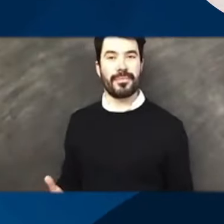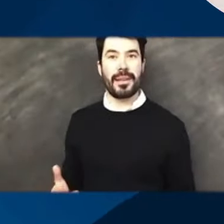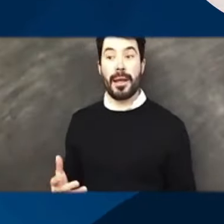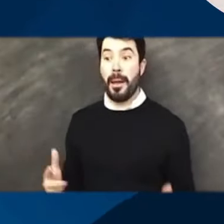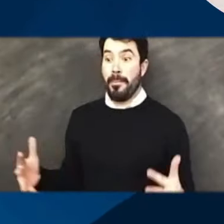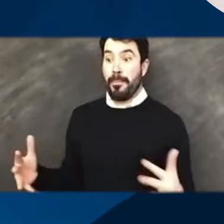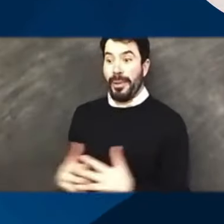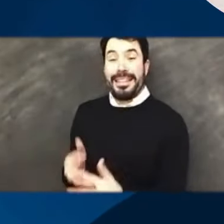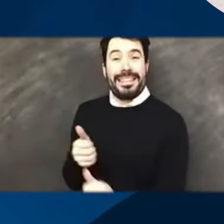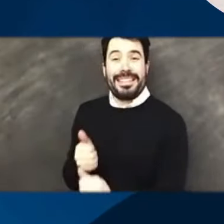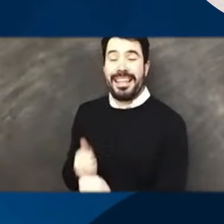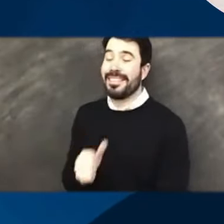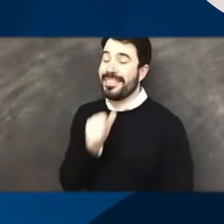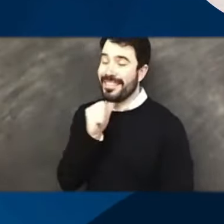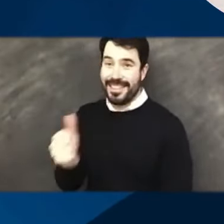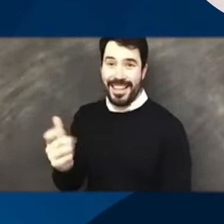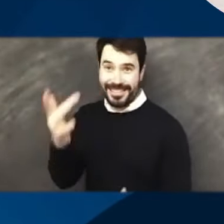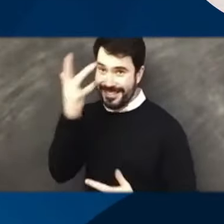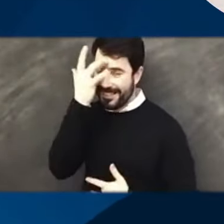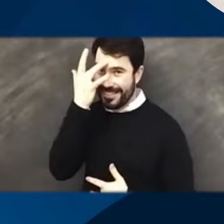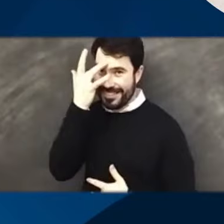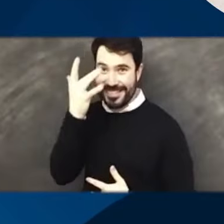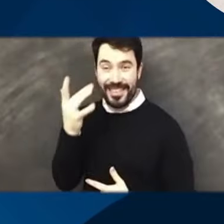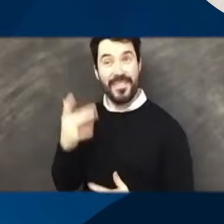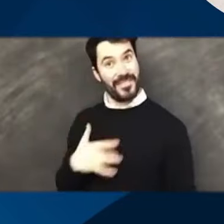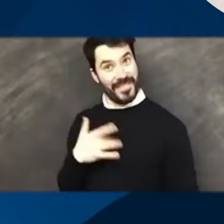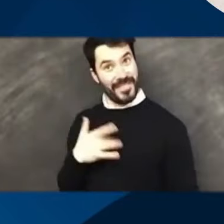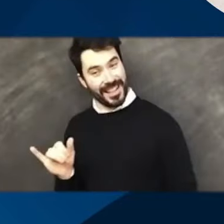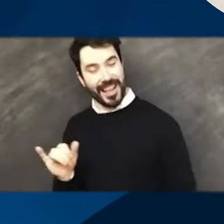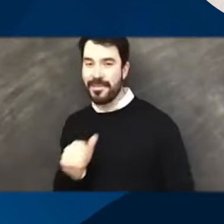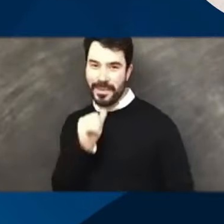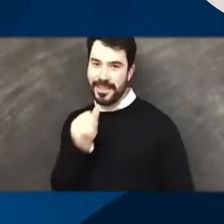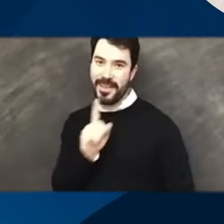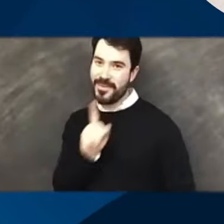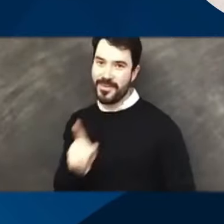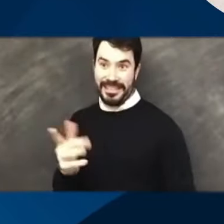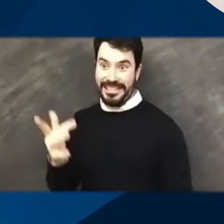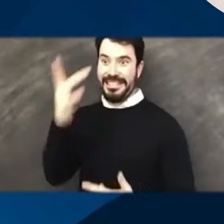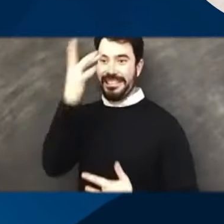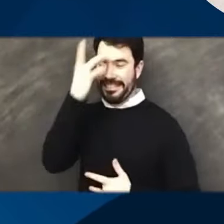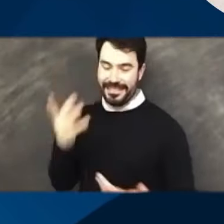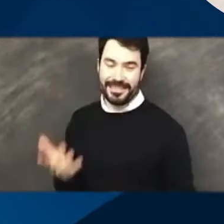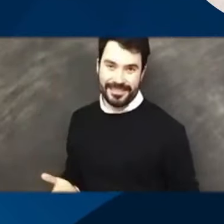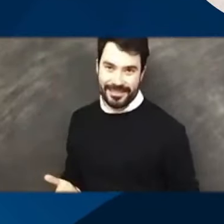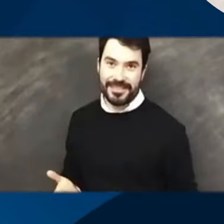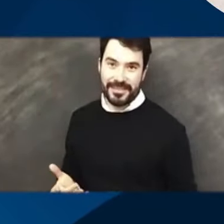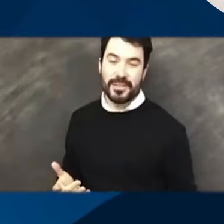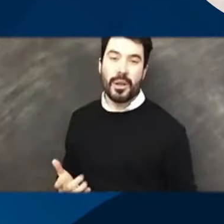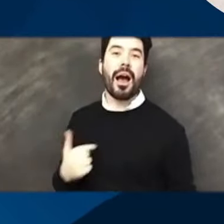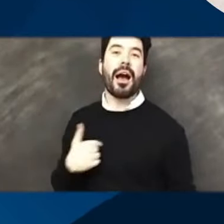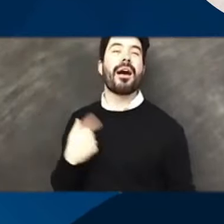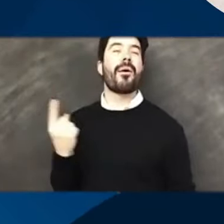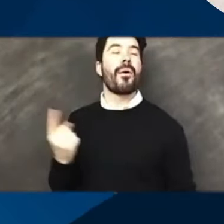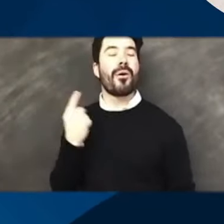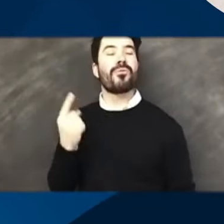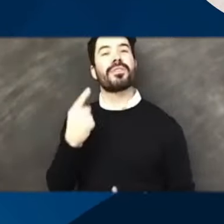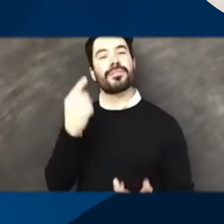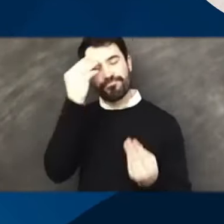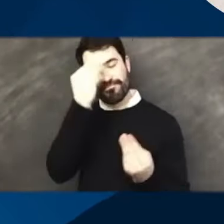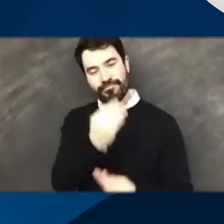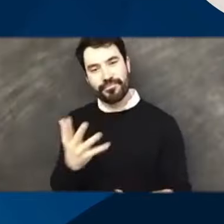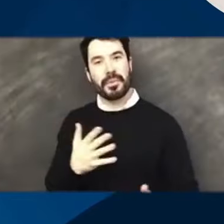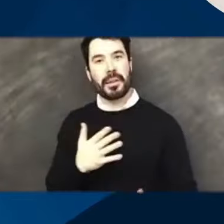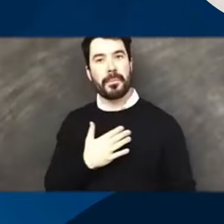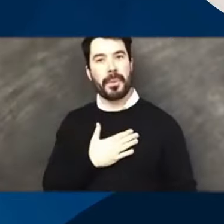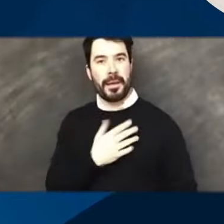like it at times, but it's not. So what I always tell my pregnant patients with cardiovascular